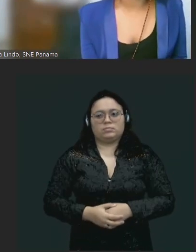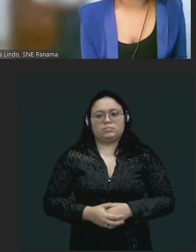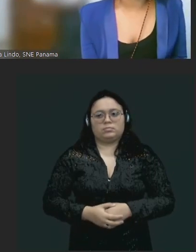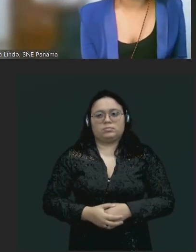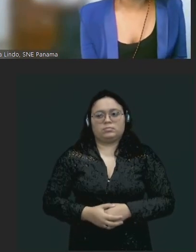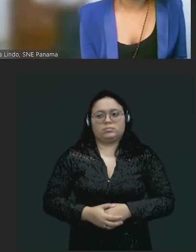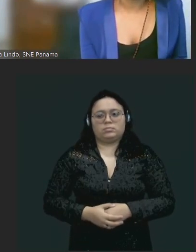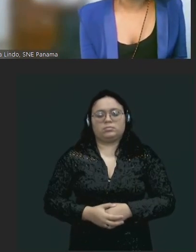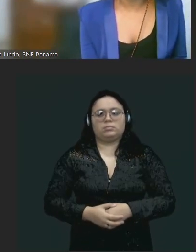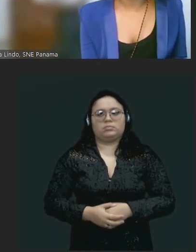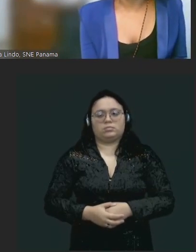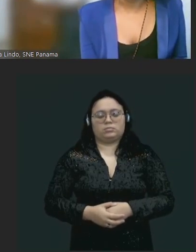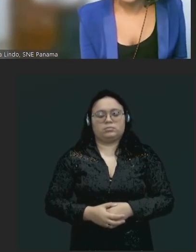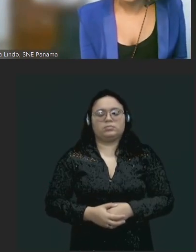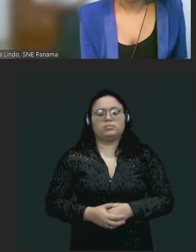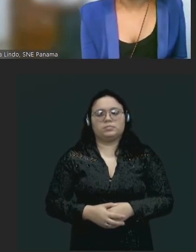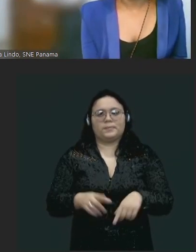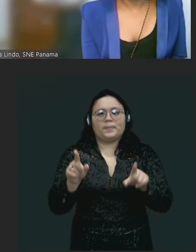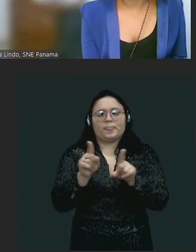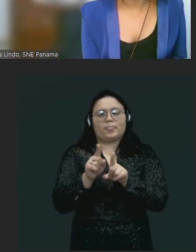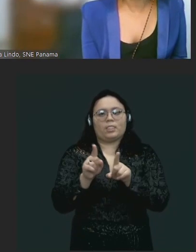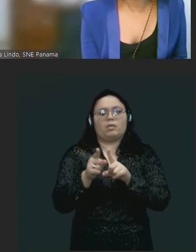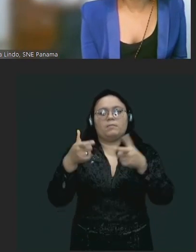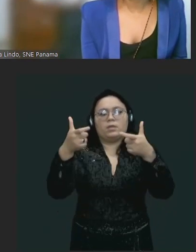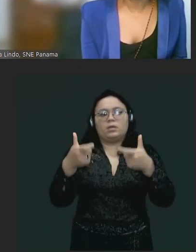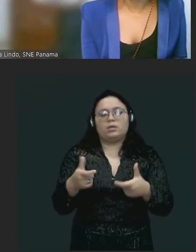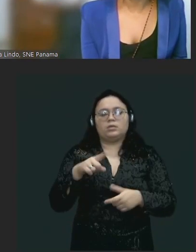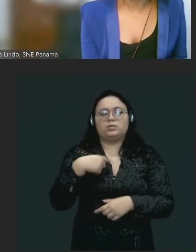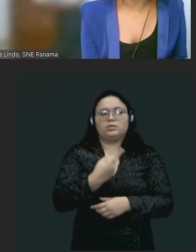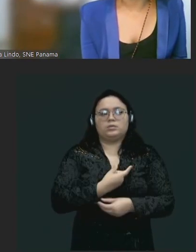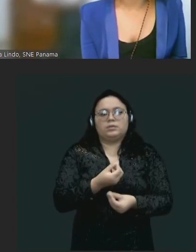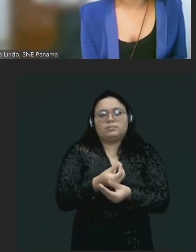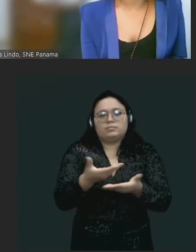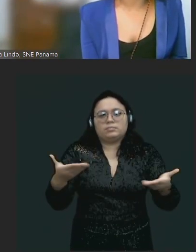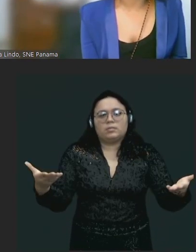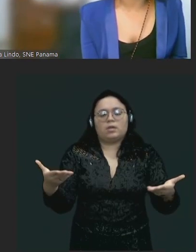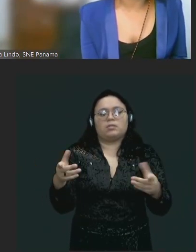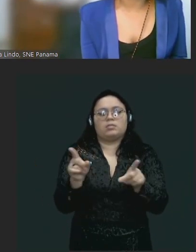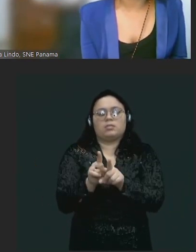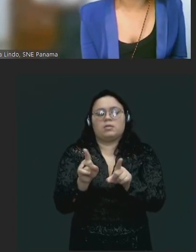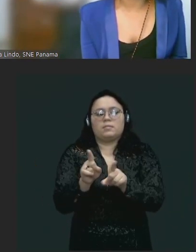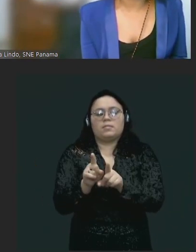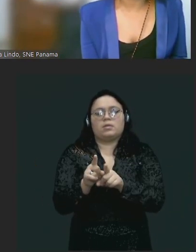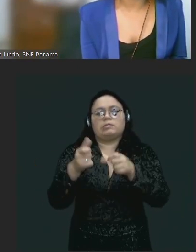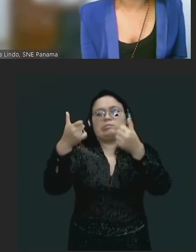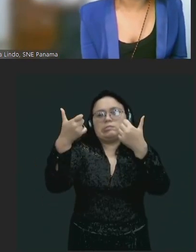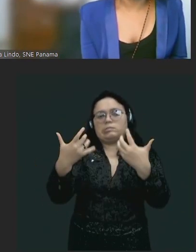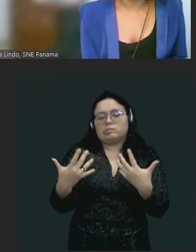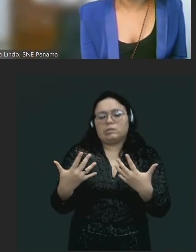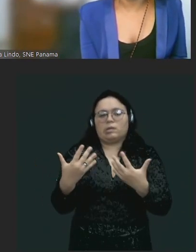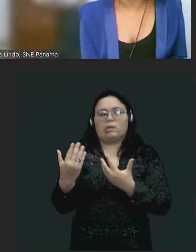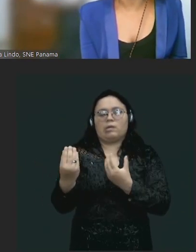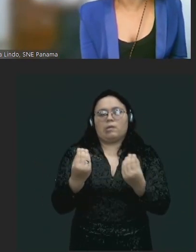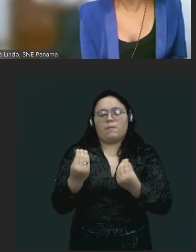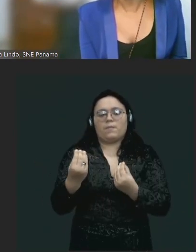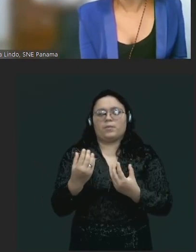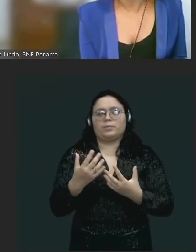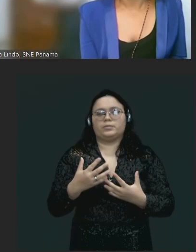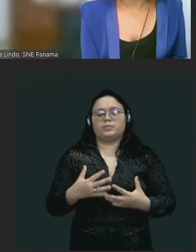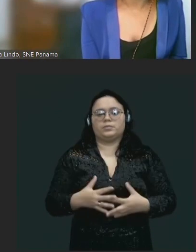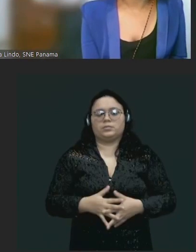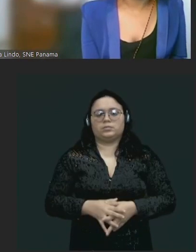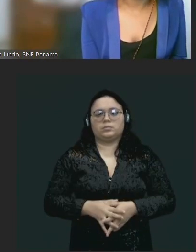energy metaverse where we can offer and measure every single CO2 ton that is used